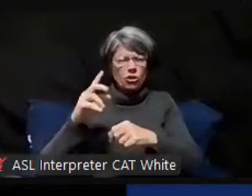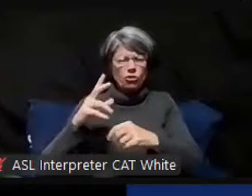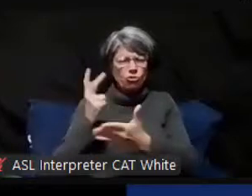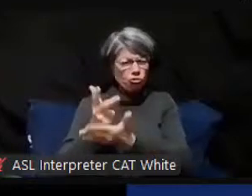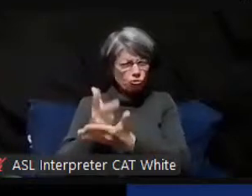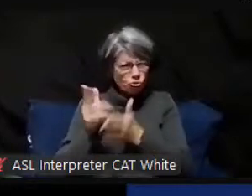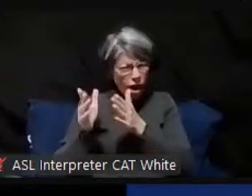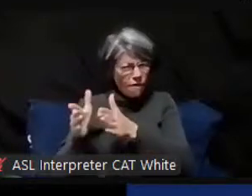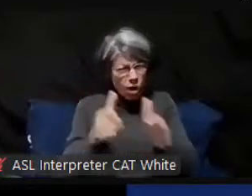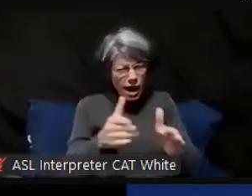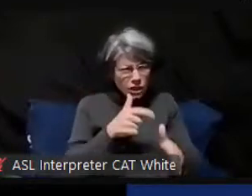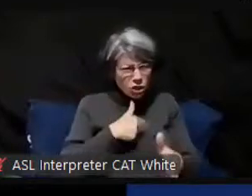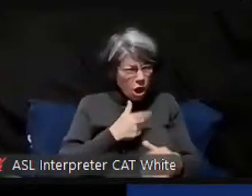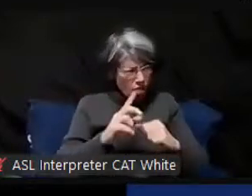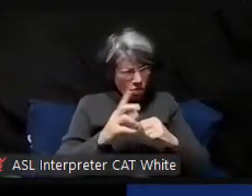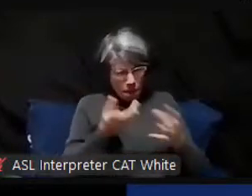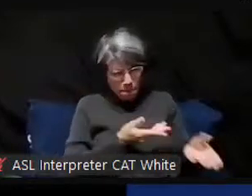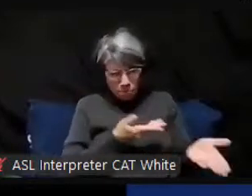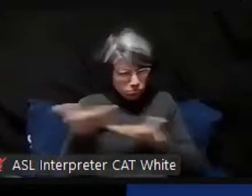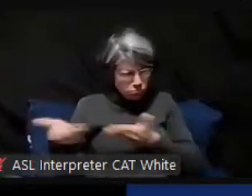these materials be picked up?